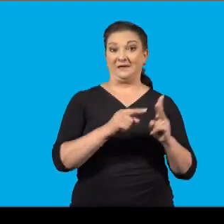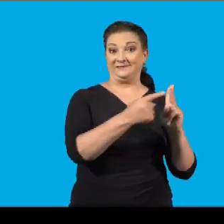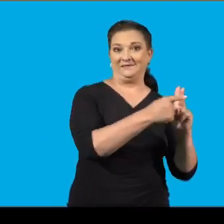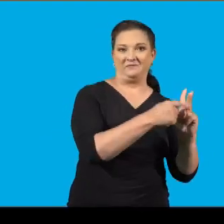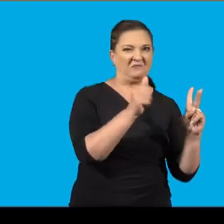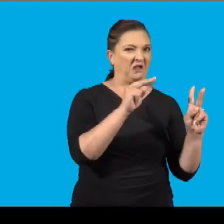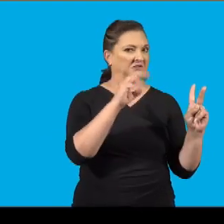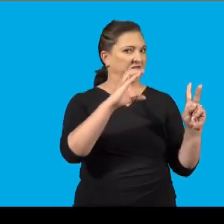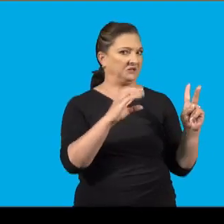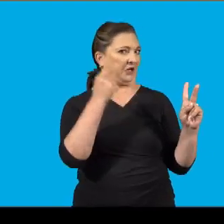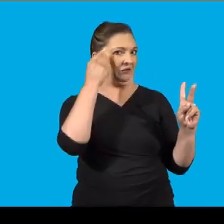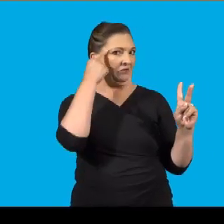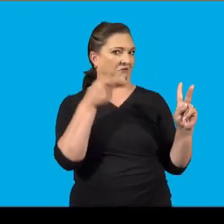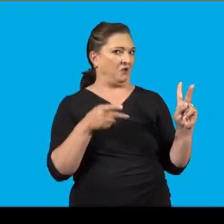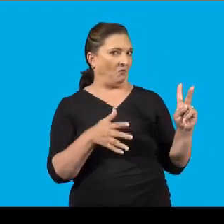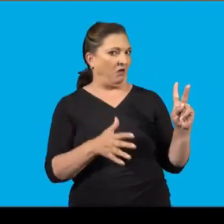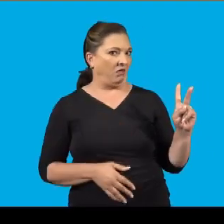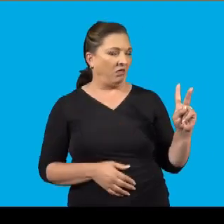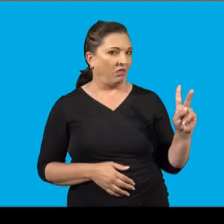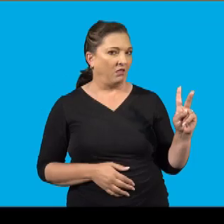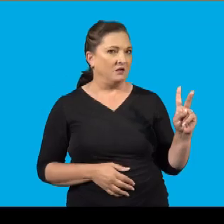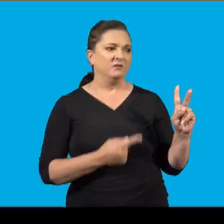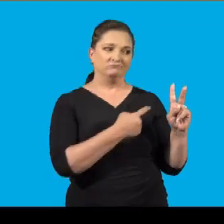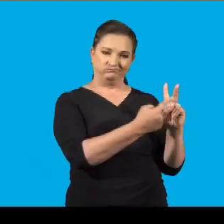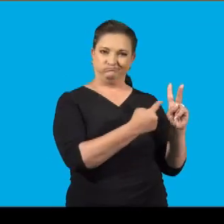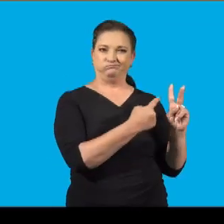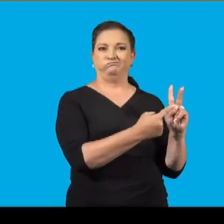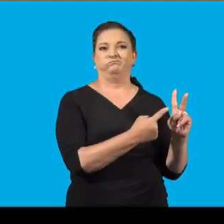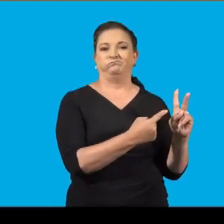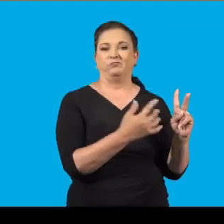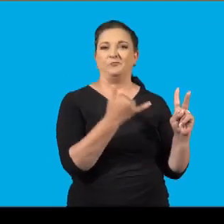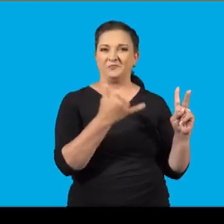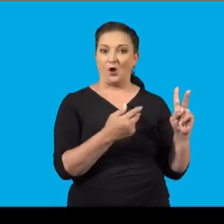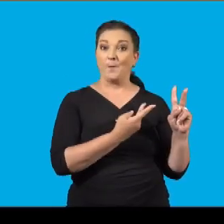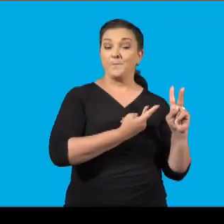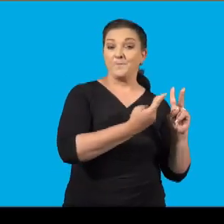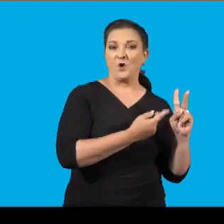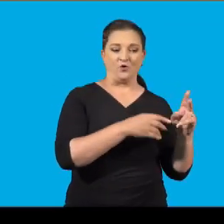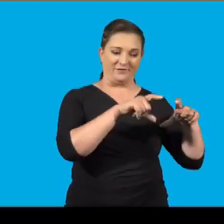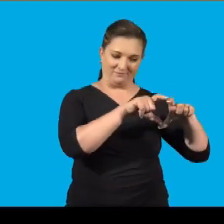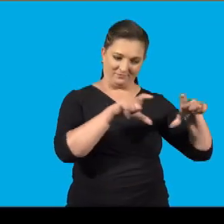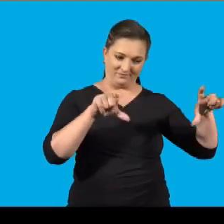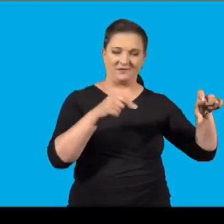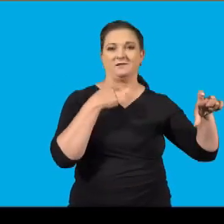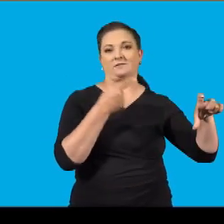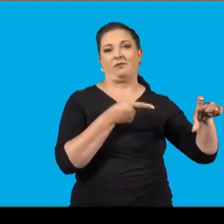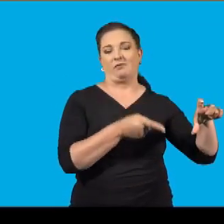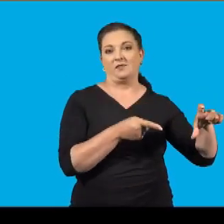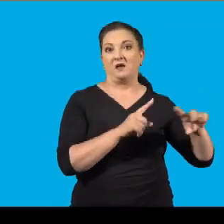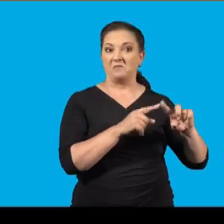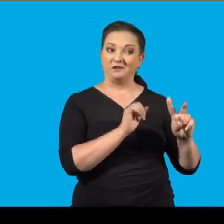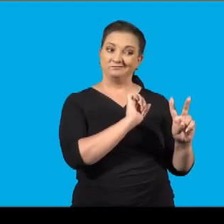against ANC thinking. So you can see both de Klerk and ANC are mentioned in the source, and it shows